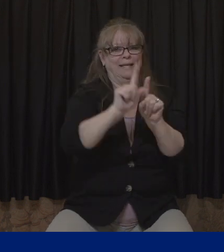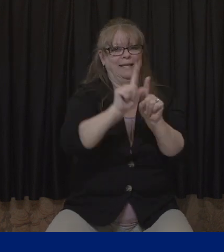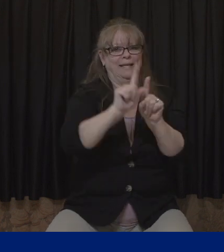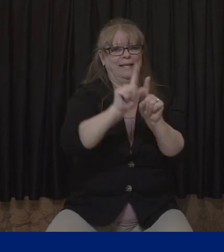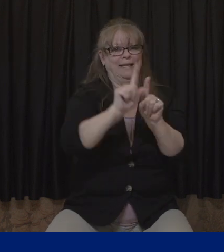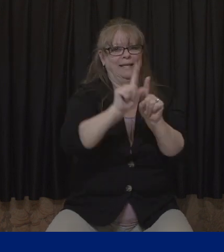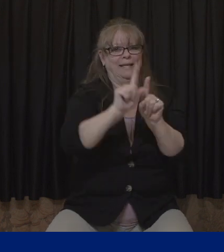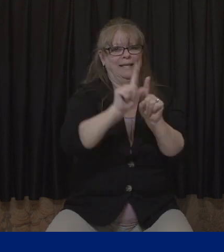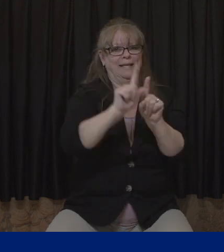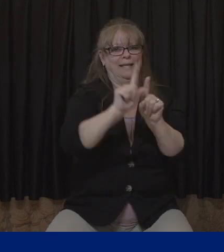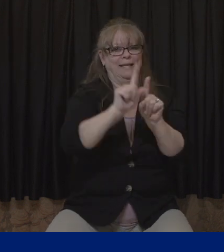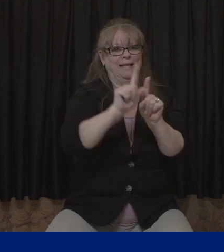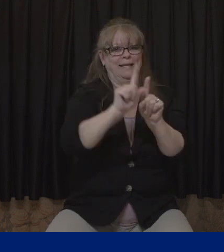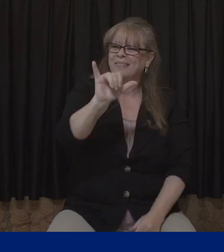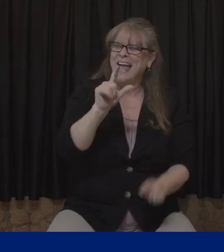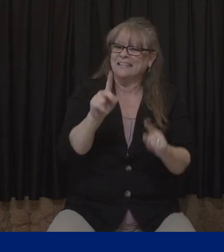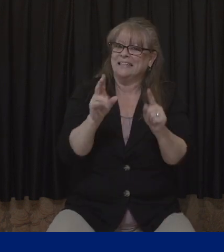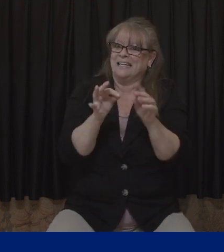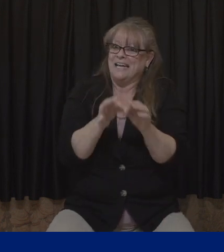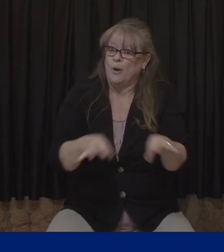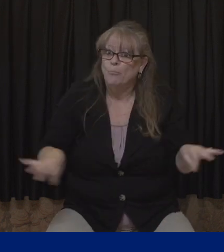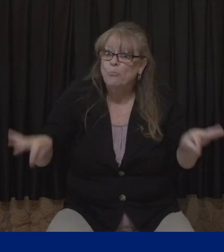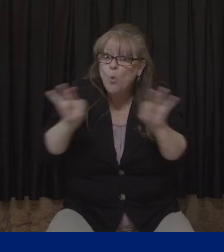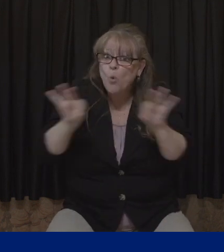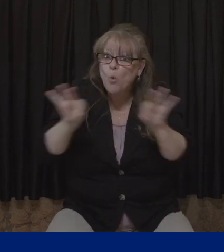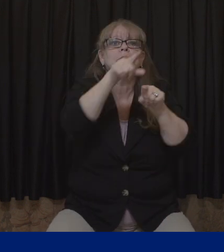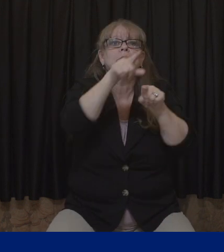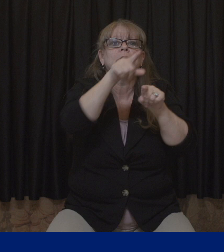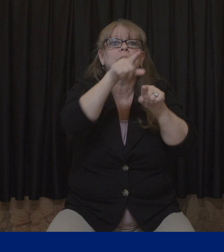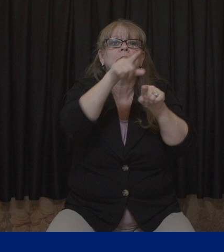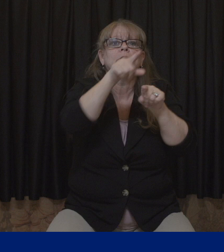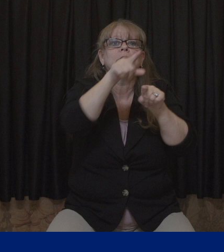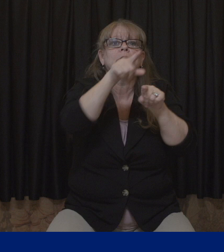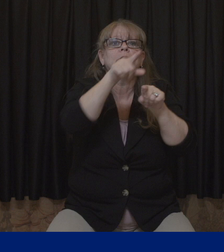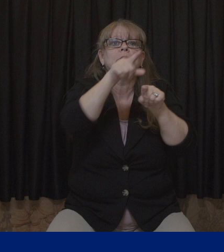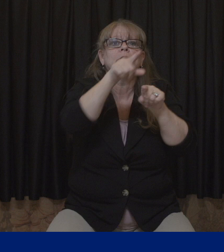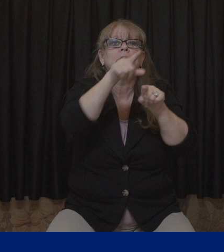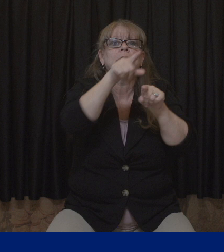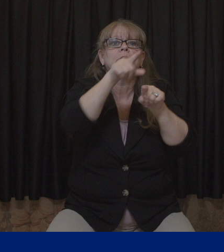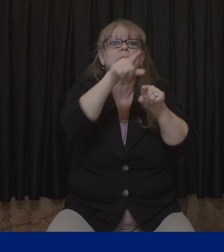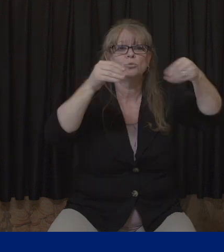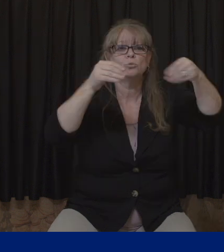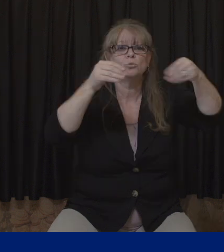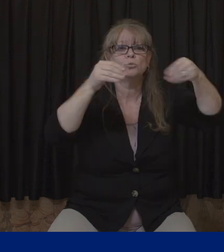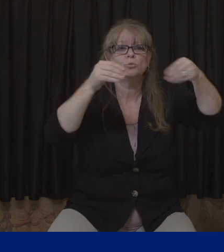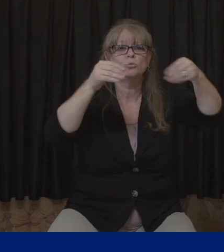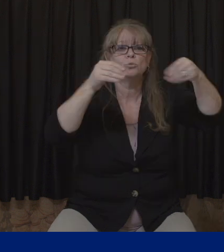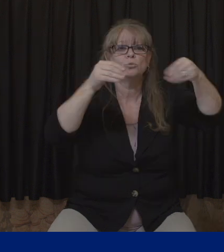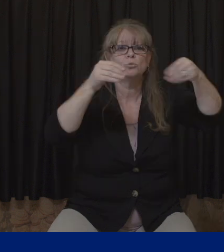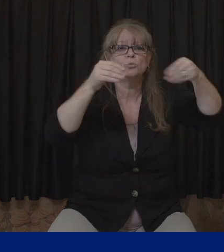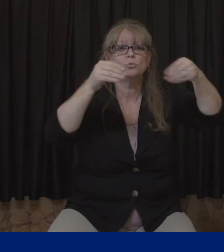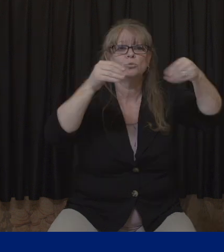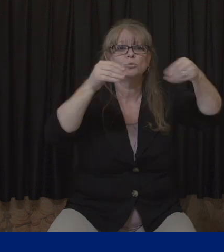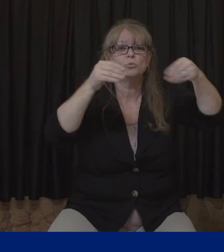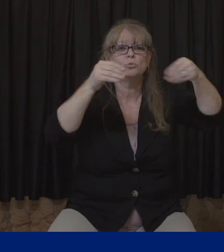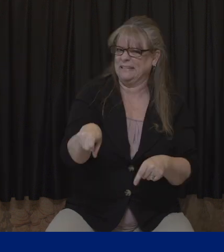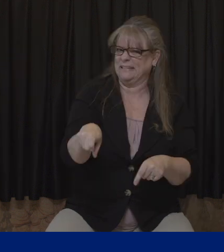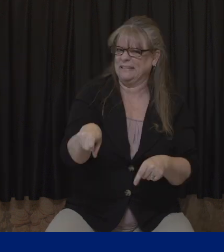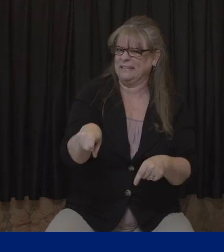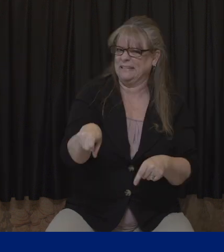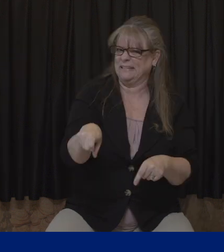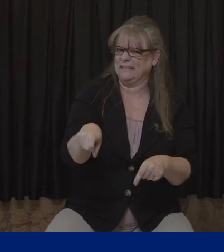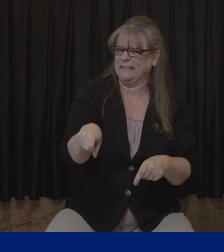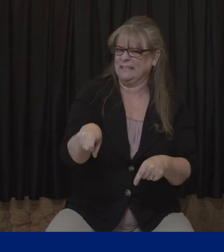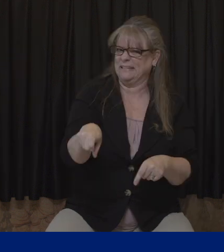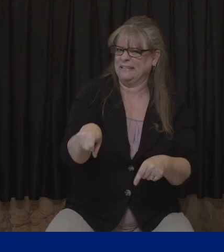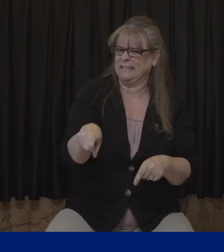companies reopen. And we've been very consistent and transparent about what our goals were. So I just want to show you some slides that we showed you back on March 27th when the stay-at-home